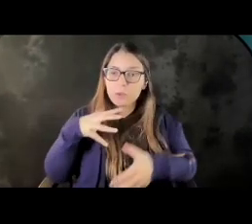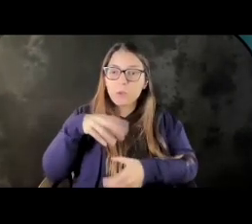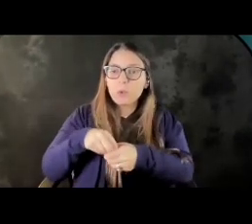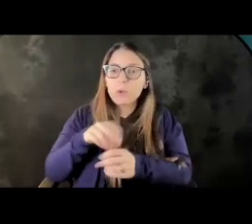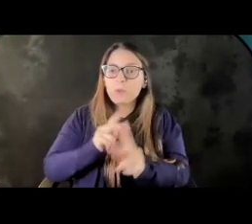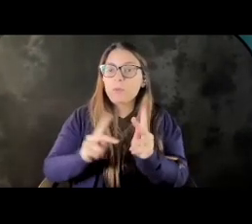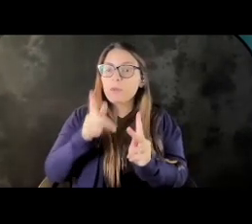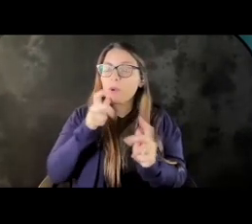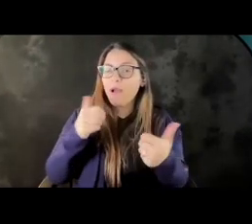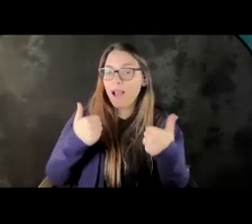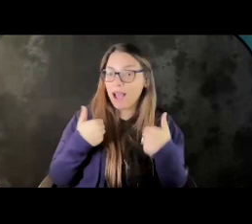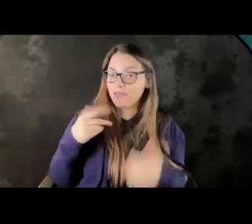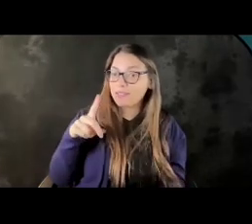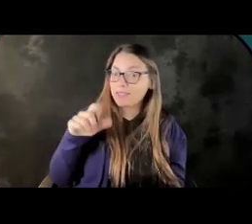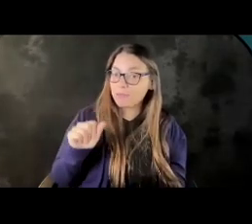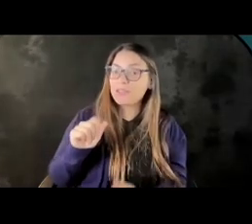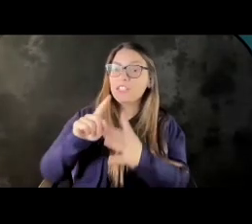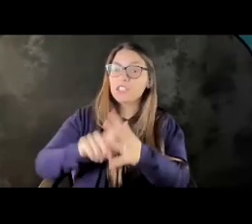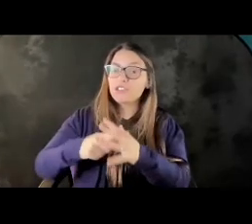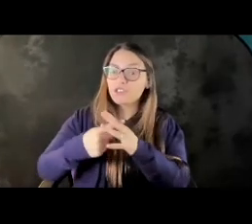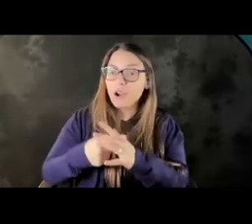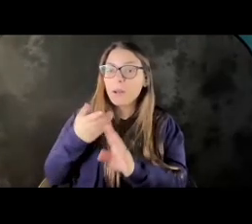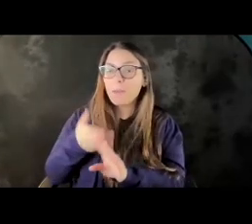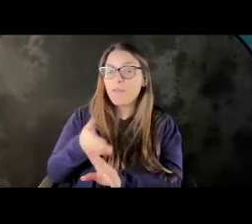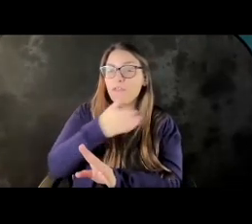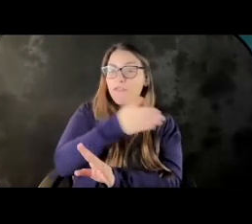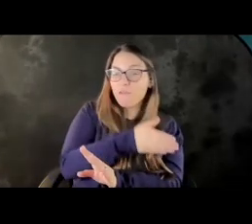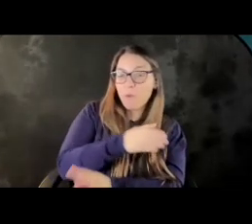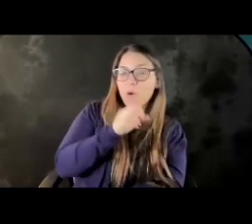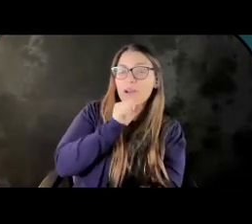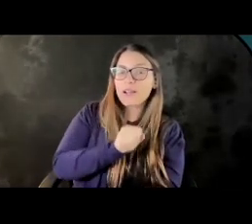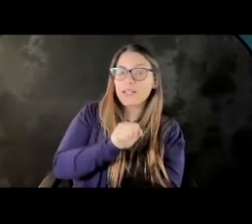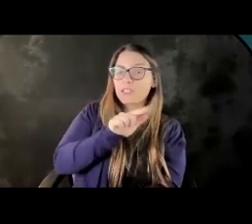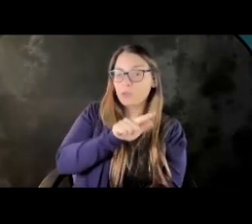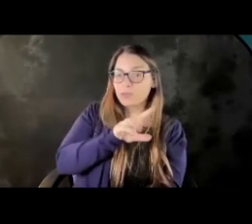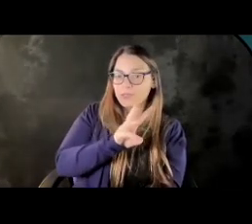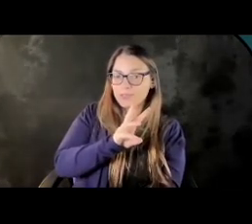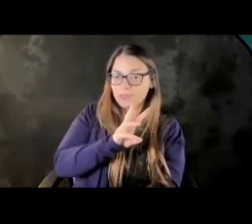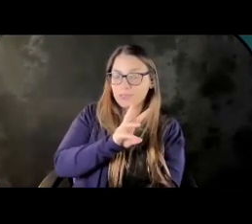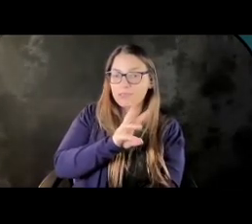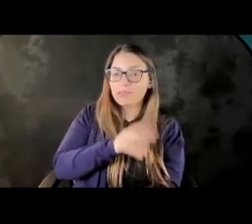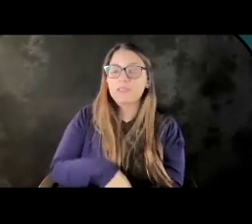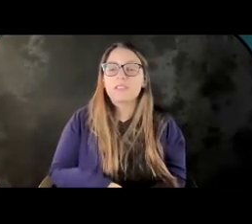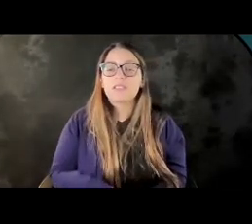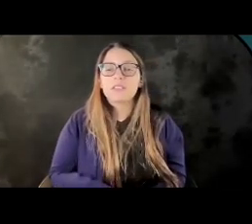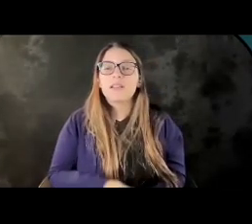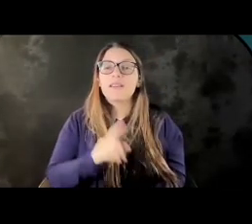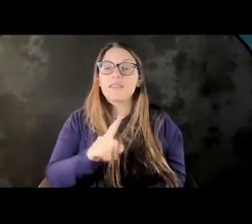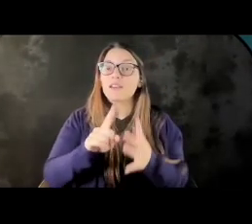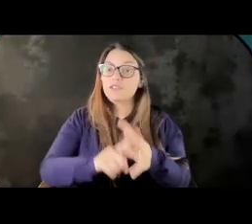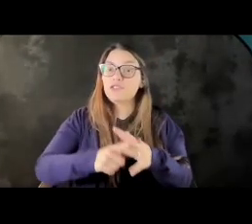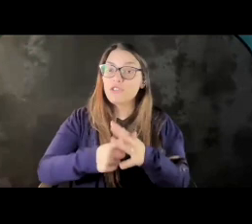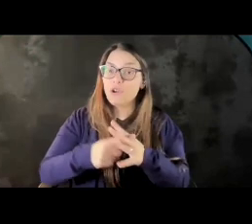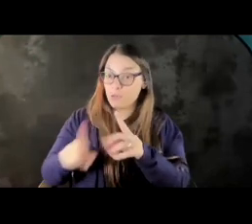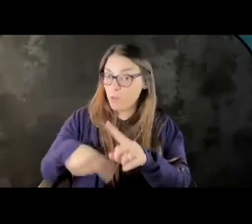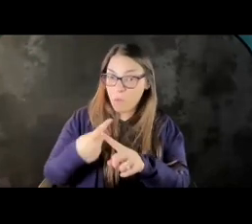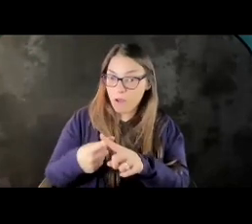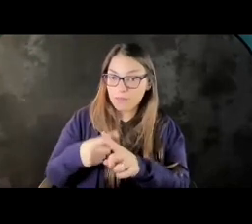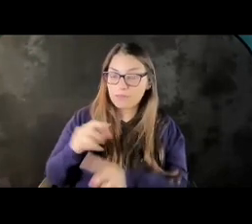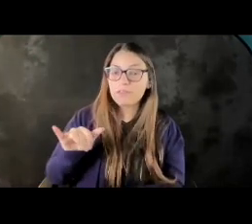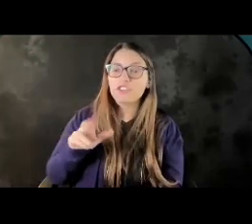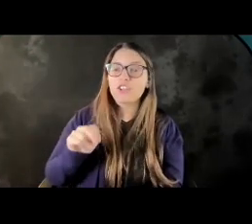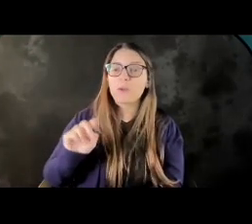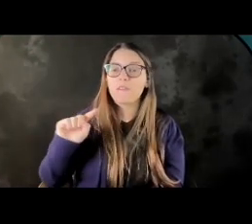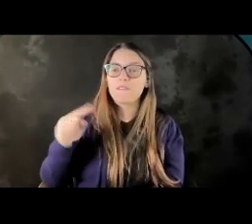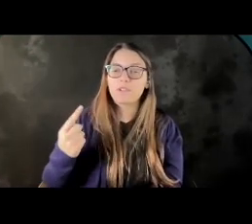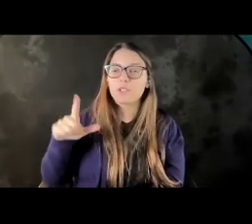disability that began before age 26. This is effective January 1st of